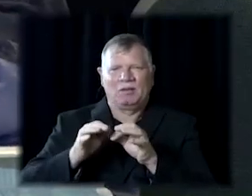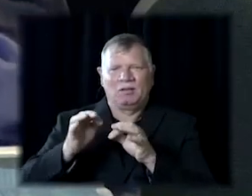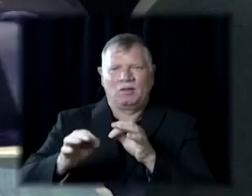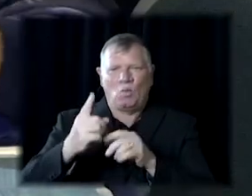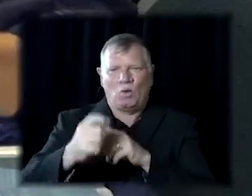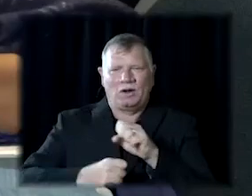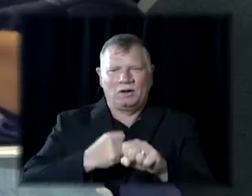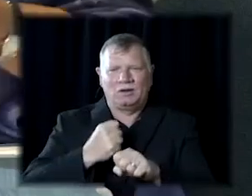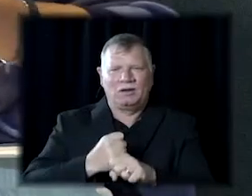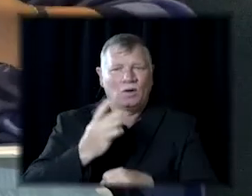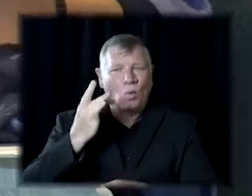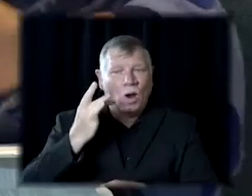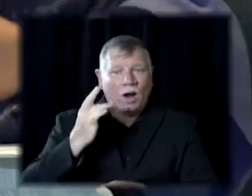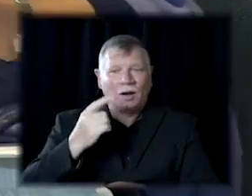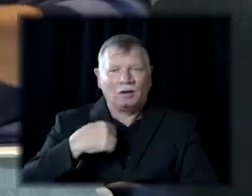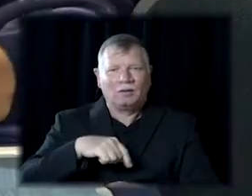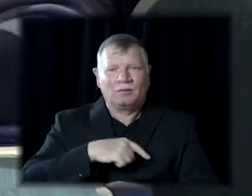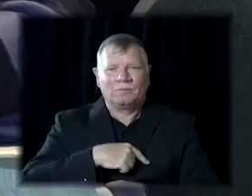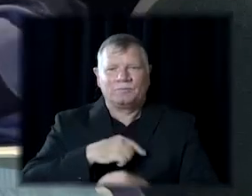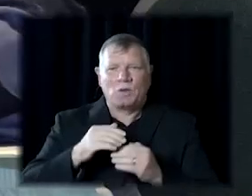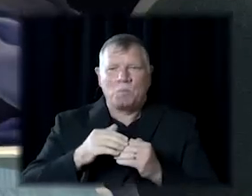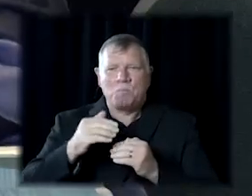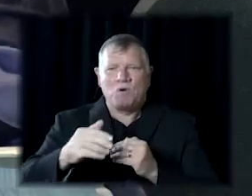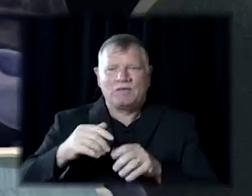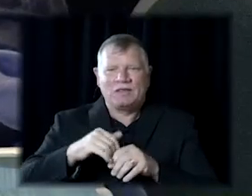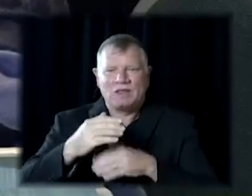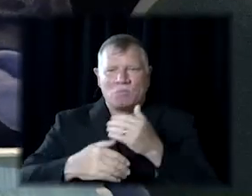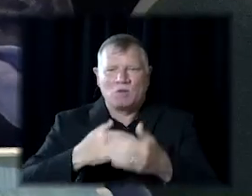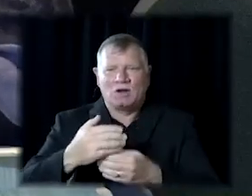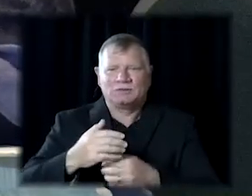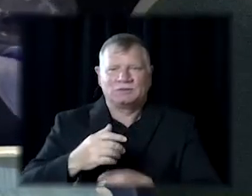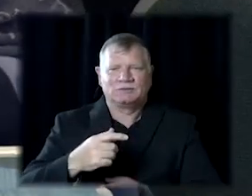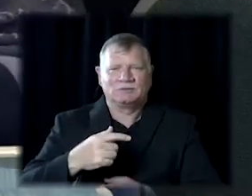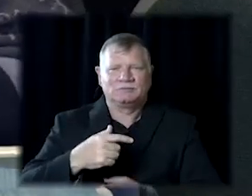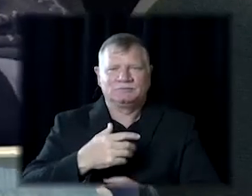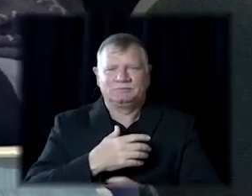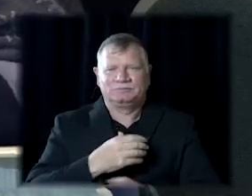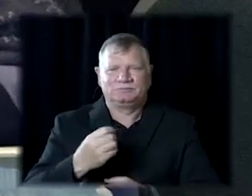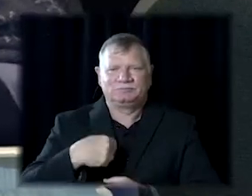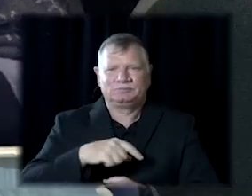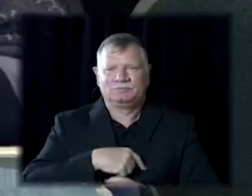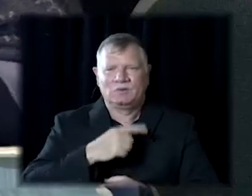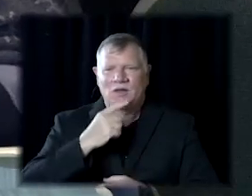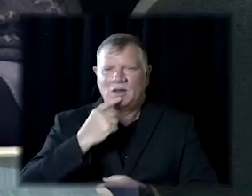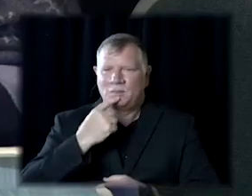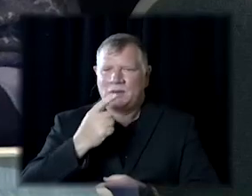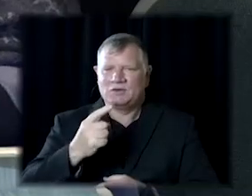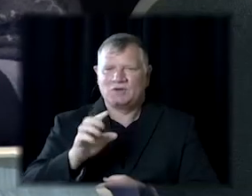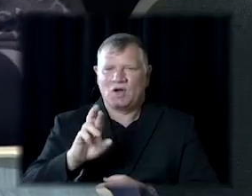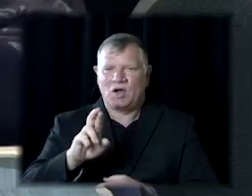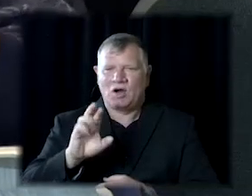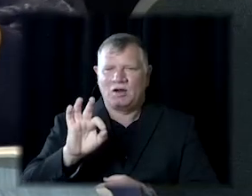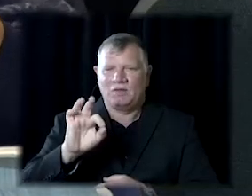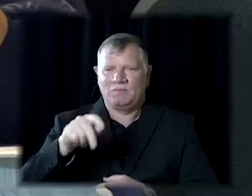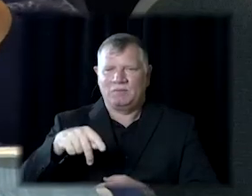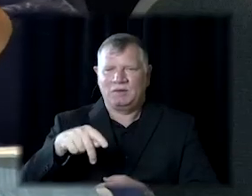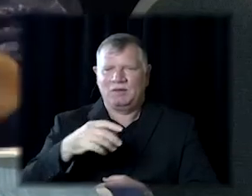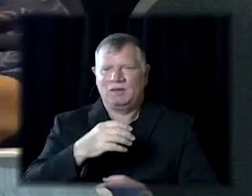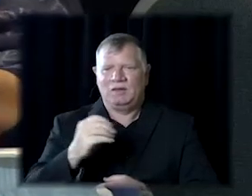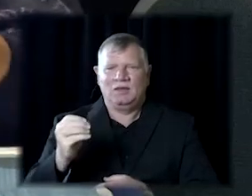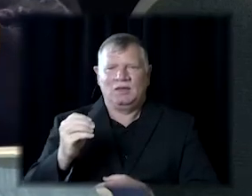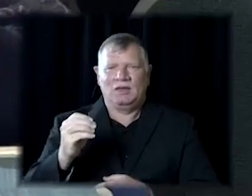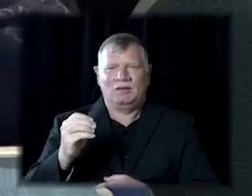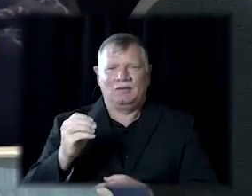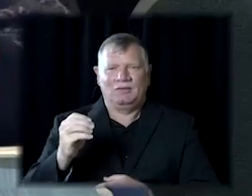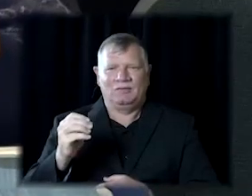by 1 year, simply because as we moved forward in this process, and as we mentioned earlier, the RFP is